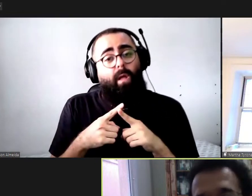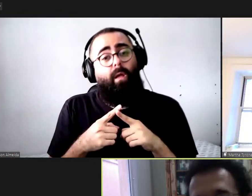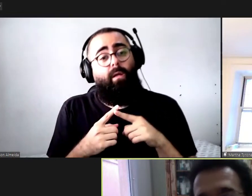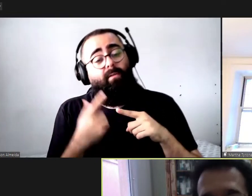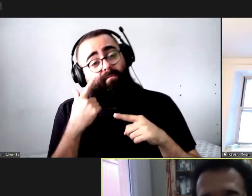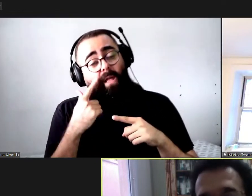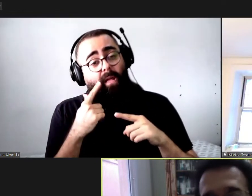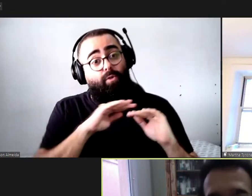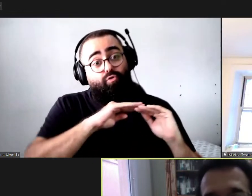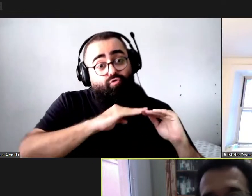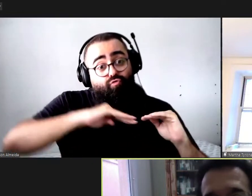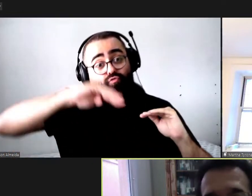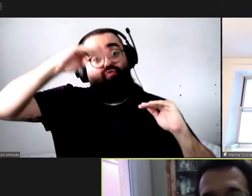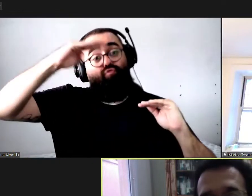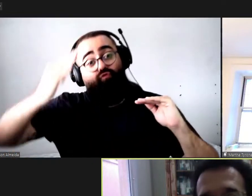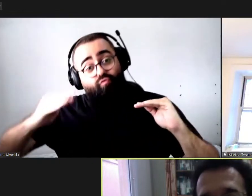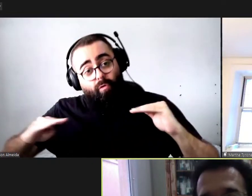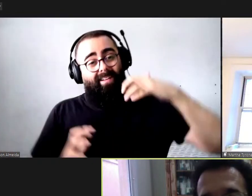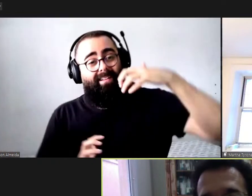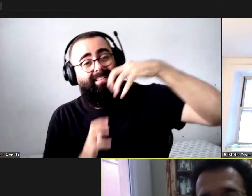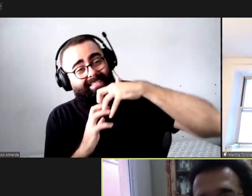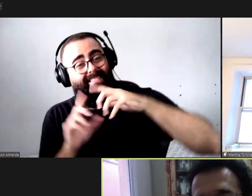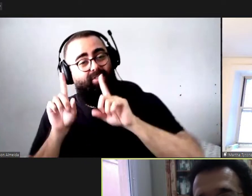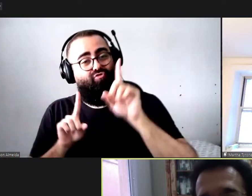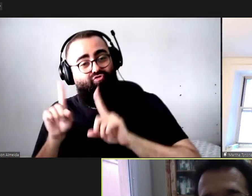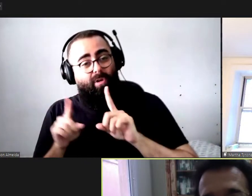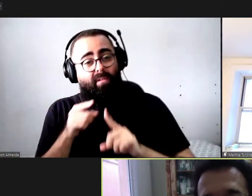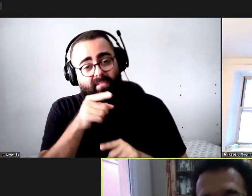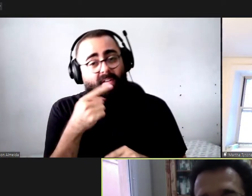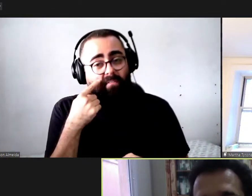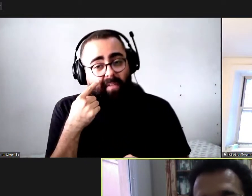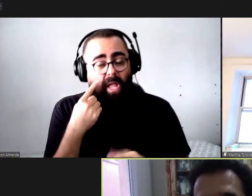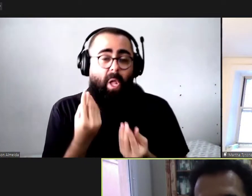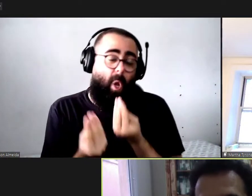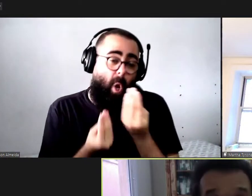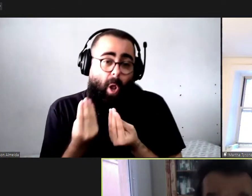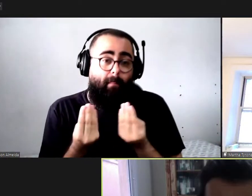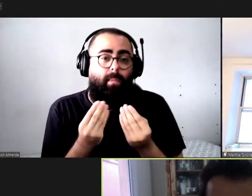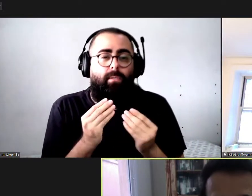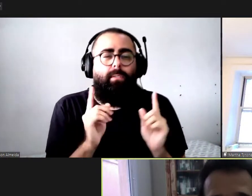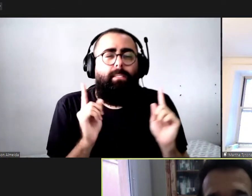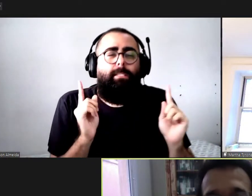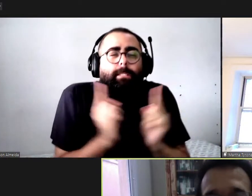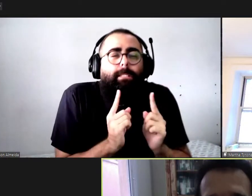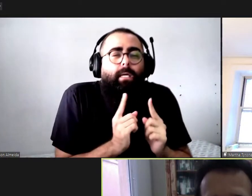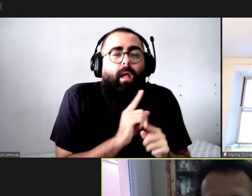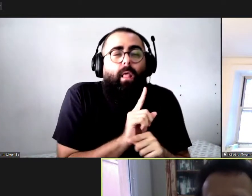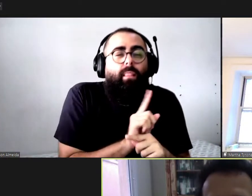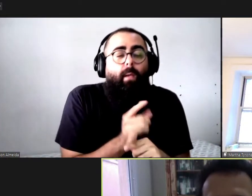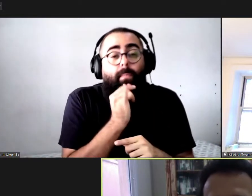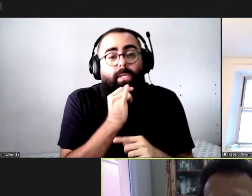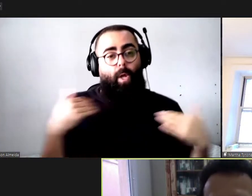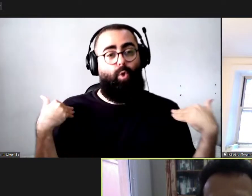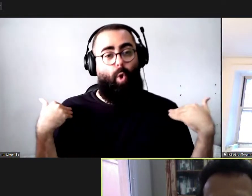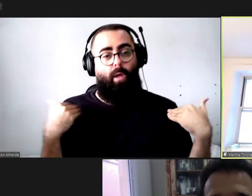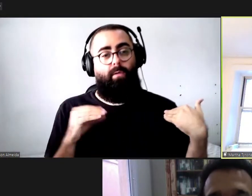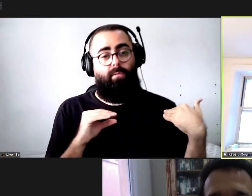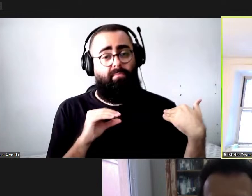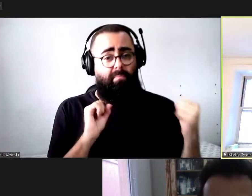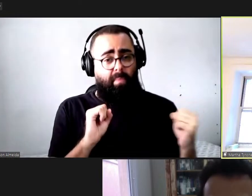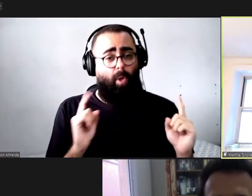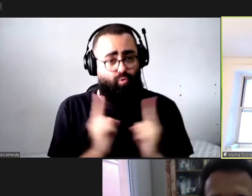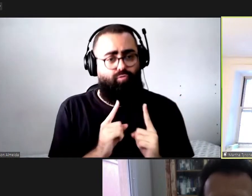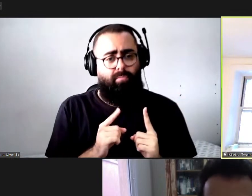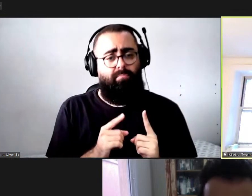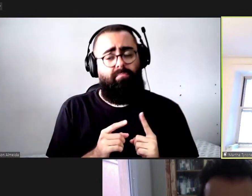really F0, or in some languages that use more duration could be tongue dorsum, for instance. I don't know. Right. No, it